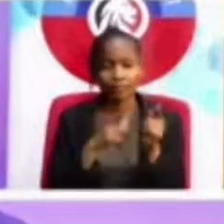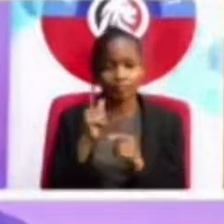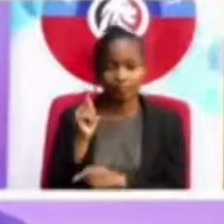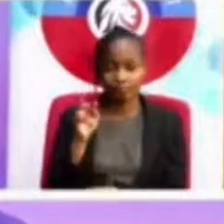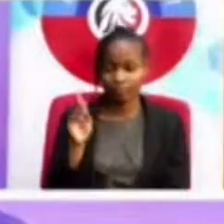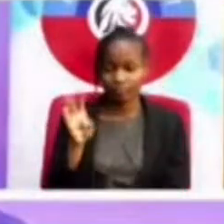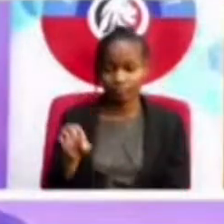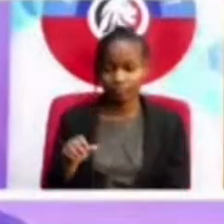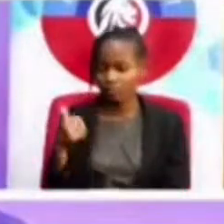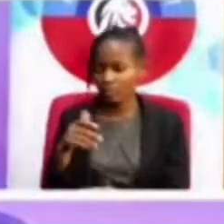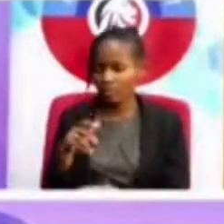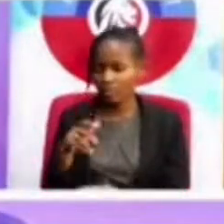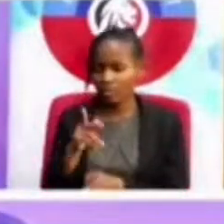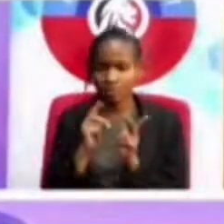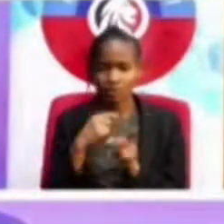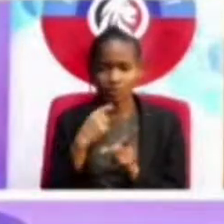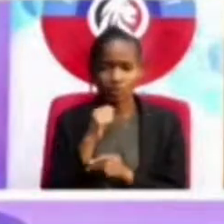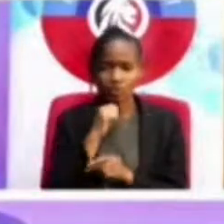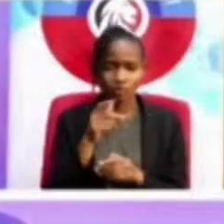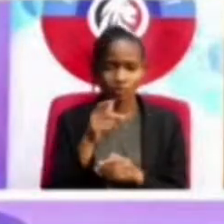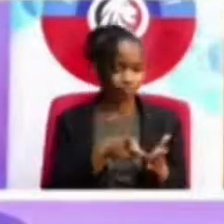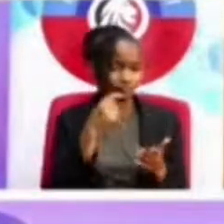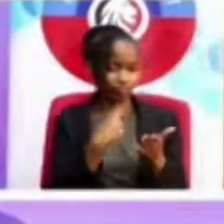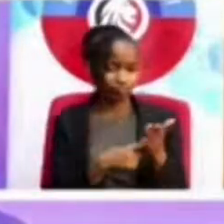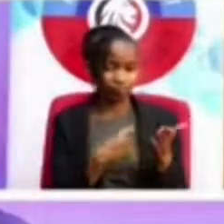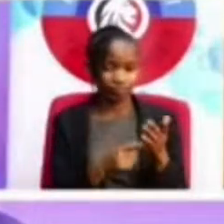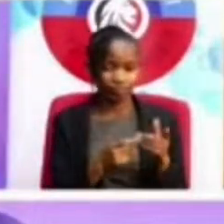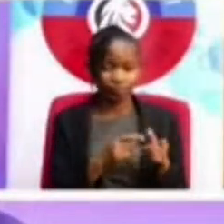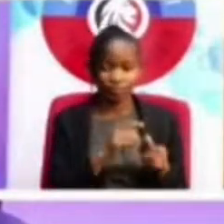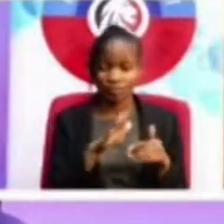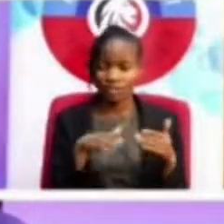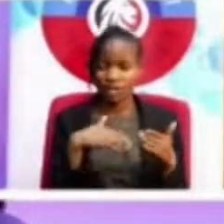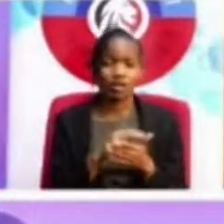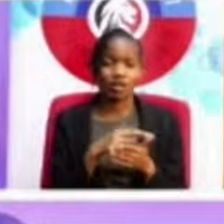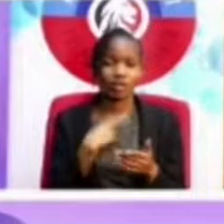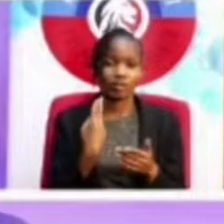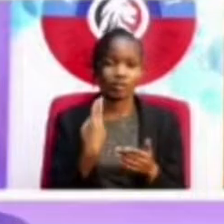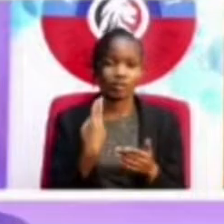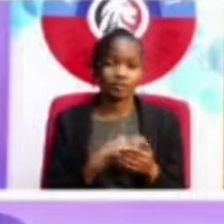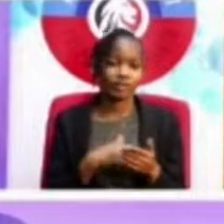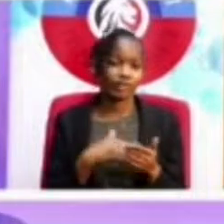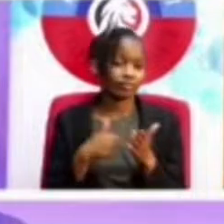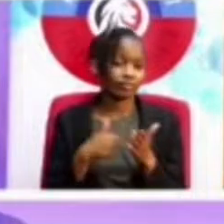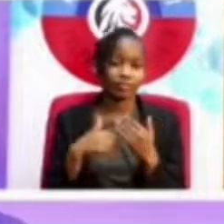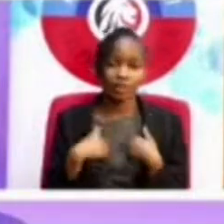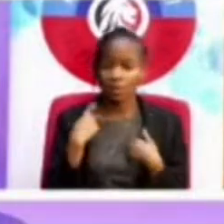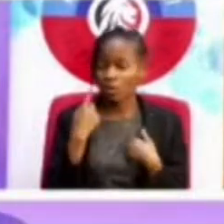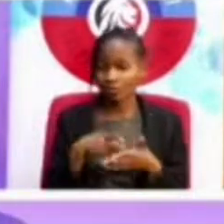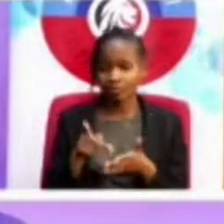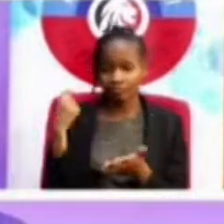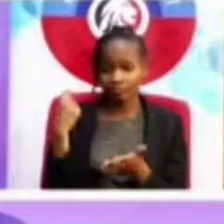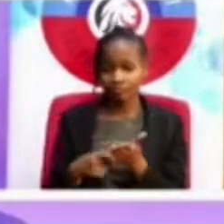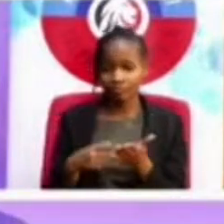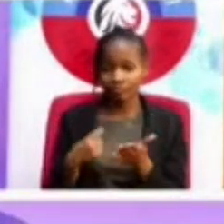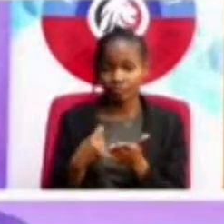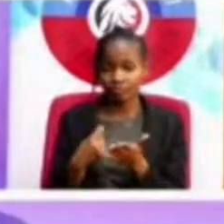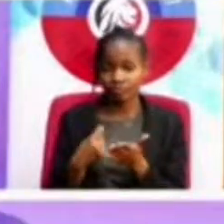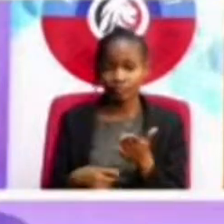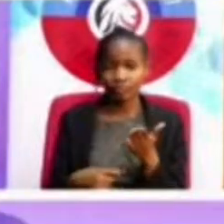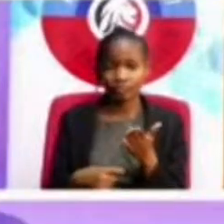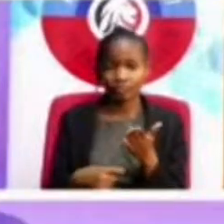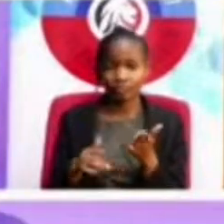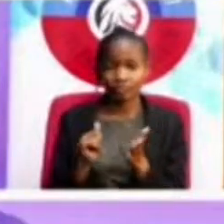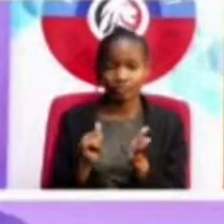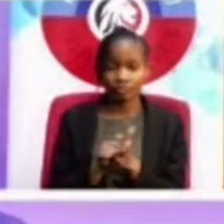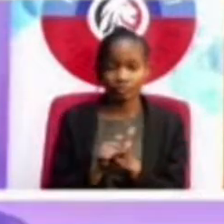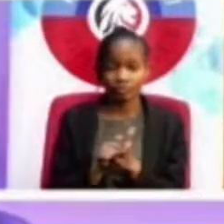pay tax disadvantages all of us who are paying taxes. So that is part of trade facilitation in